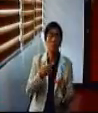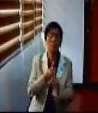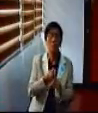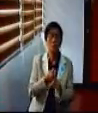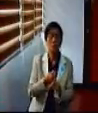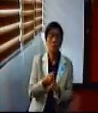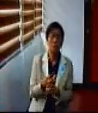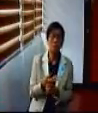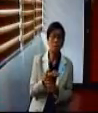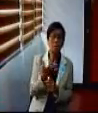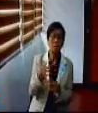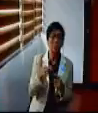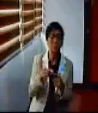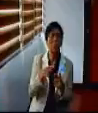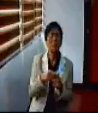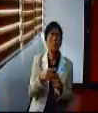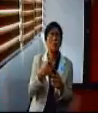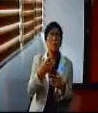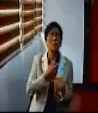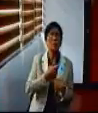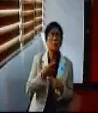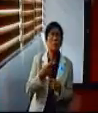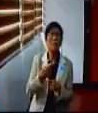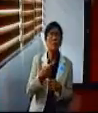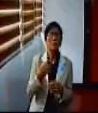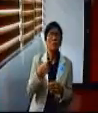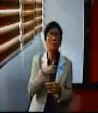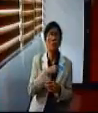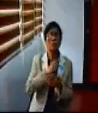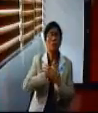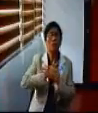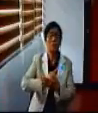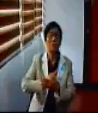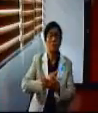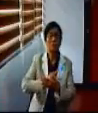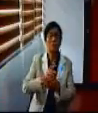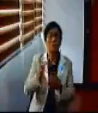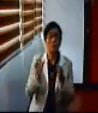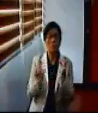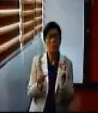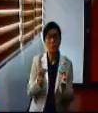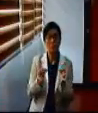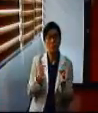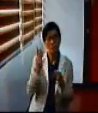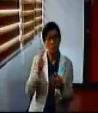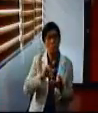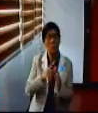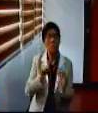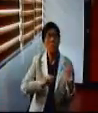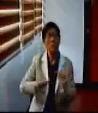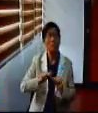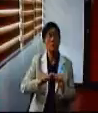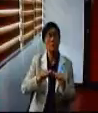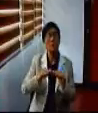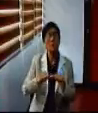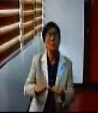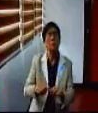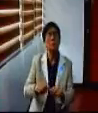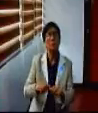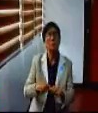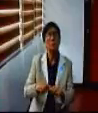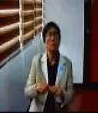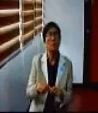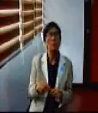then take steps to prevent. If already some of those activities have moved on, you then take